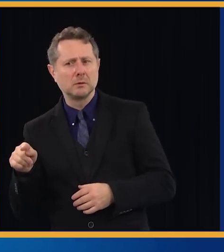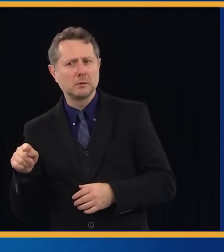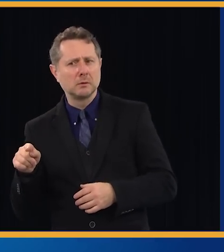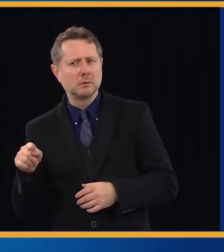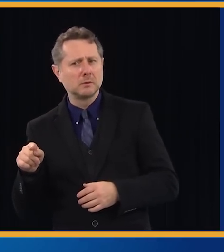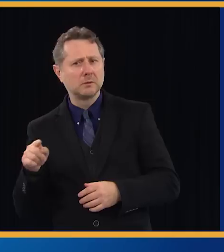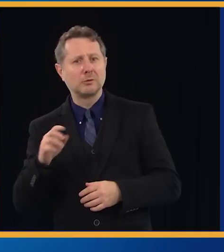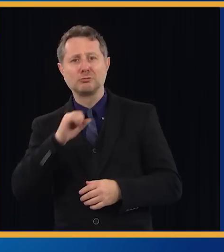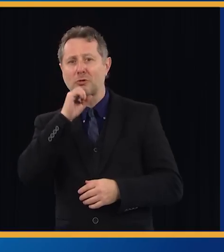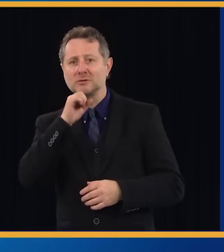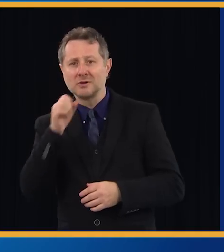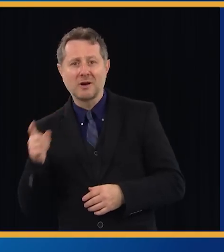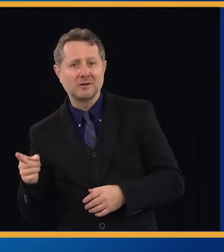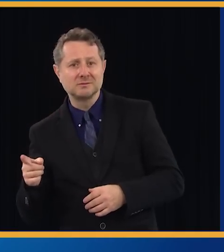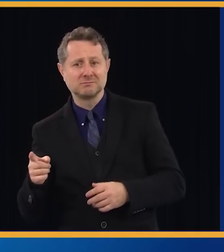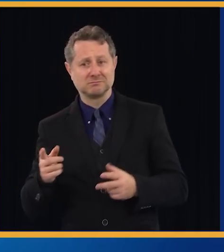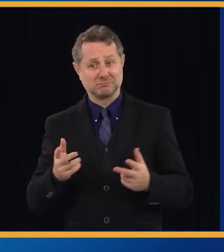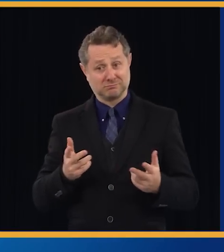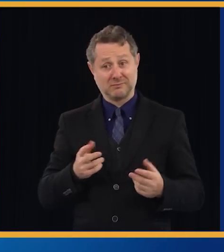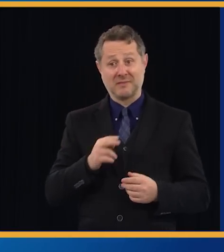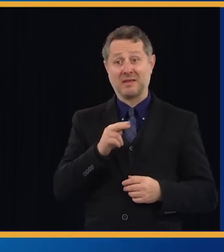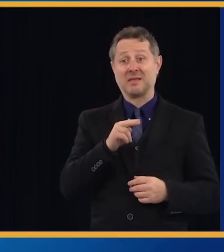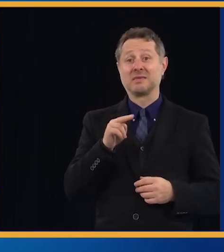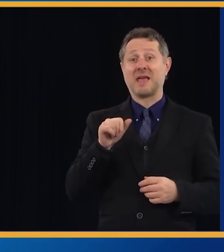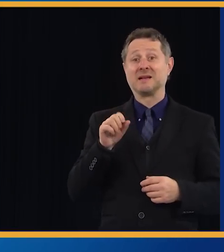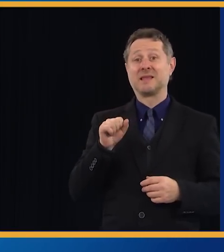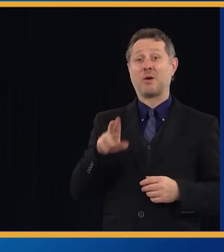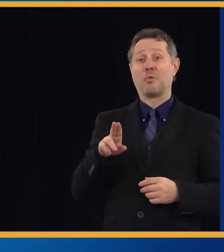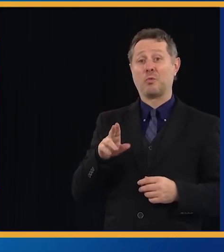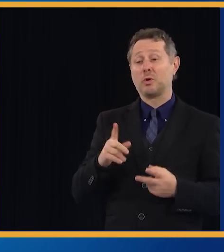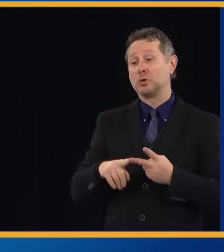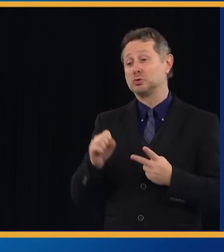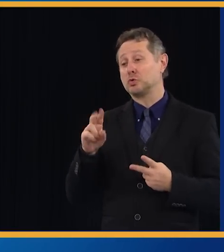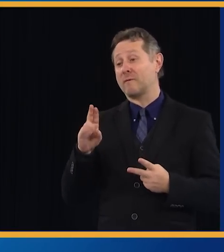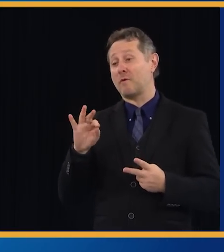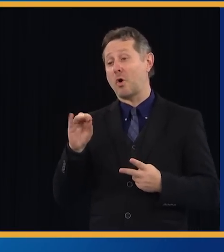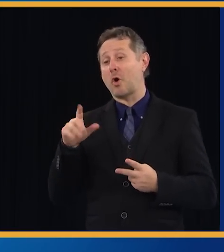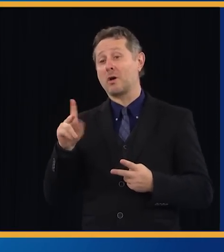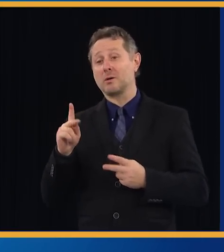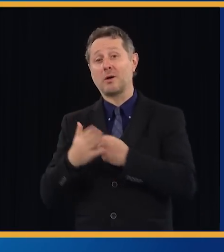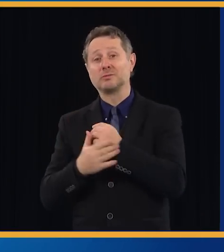Rockland, and Nassau, Suffolk basically is 1, but there is a variation with the Long Island